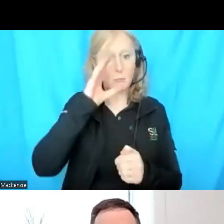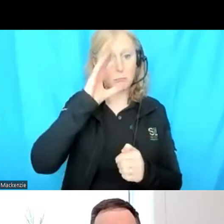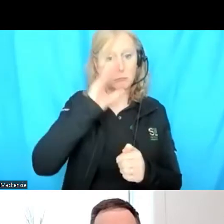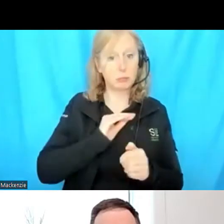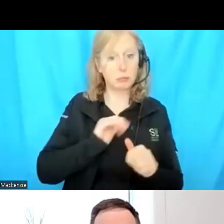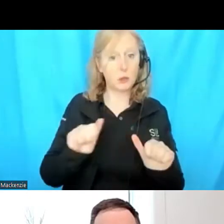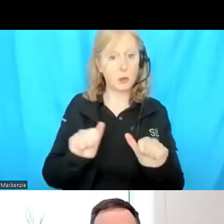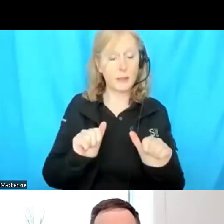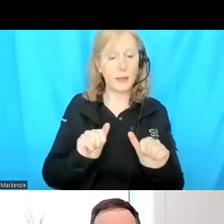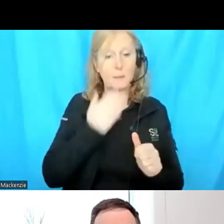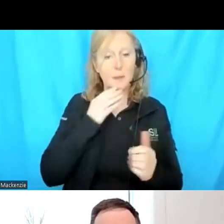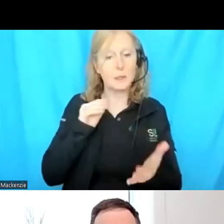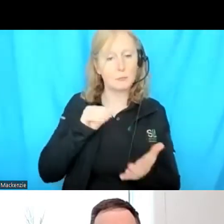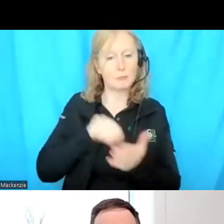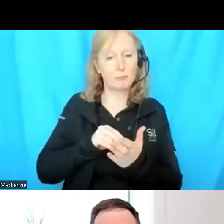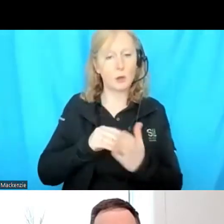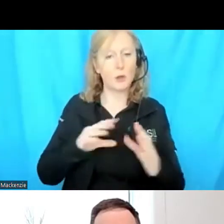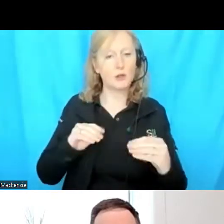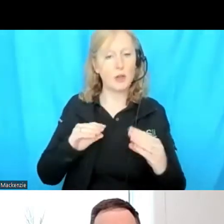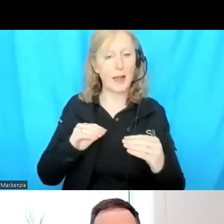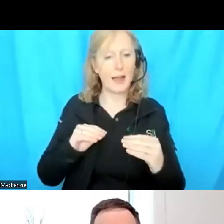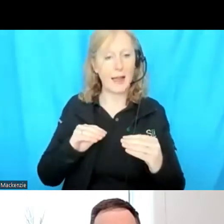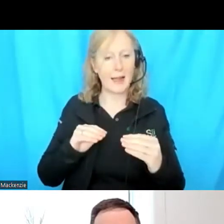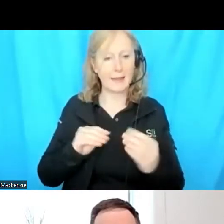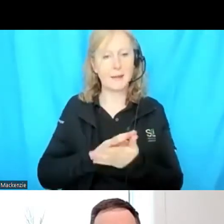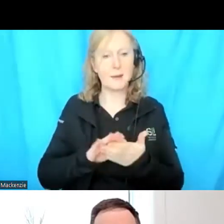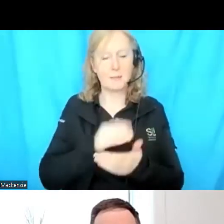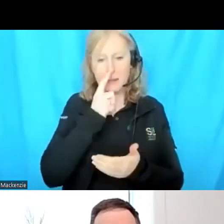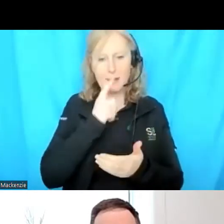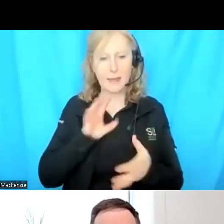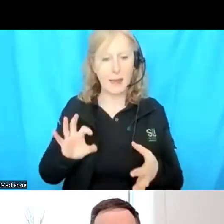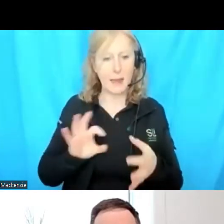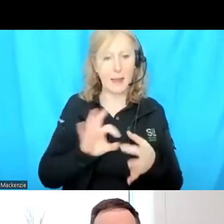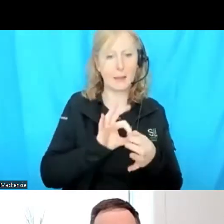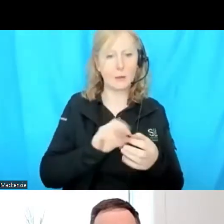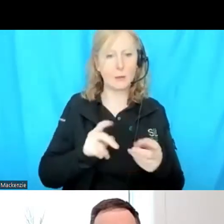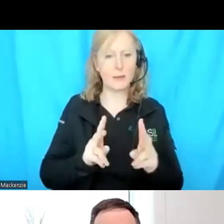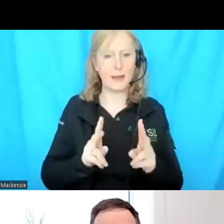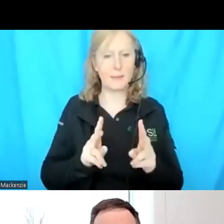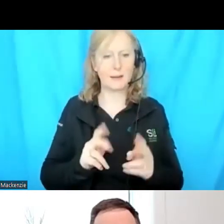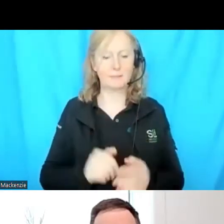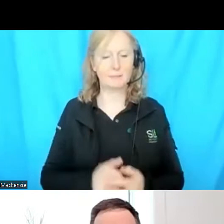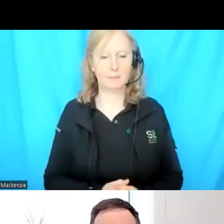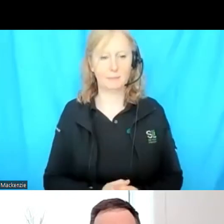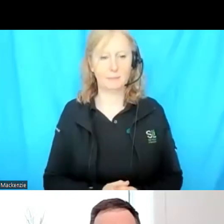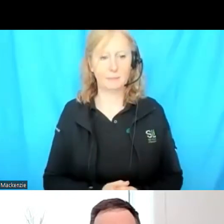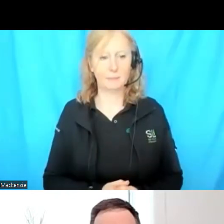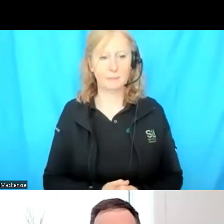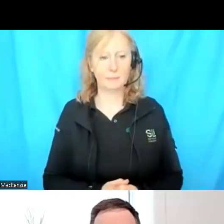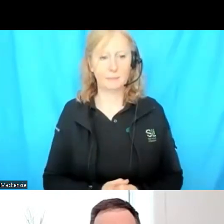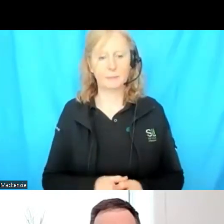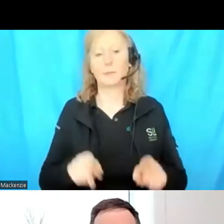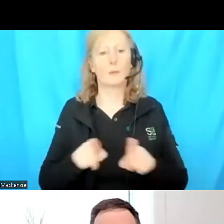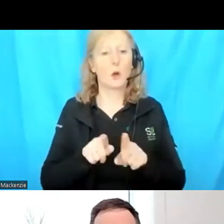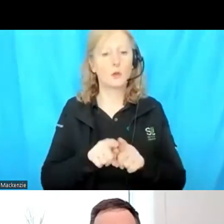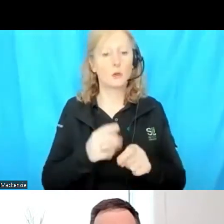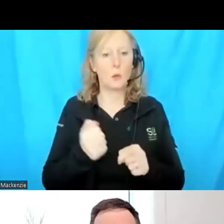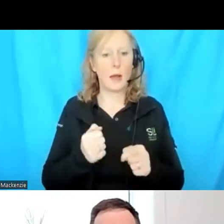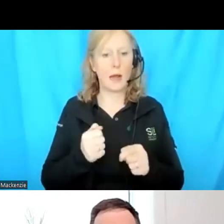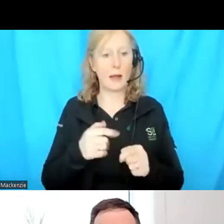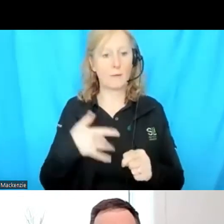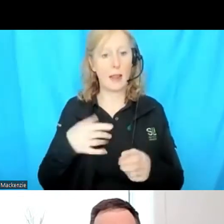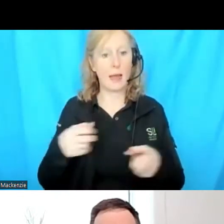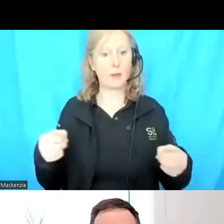little note in the chat and we can make sure that we can connect you up with the interpreter. But we also have live captioning